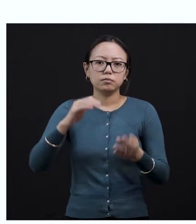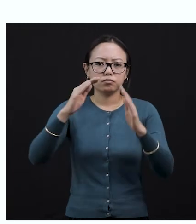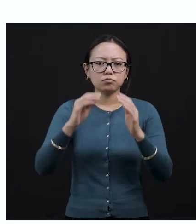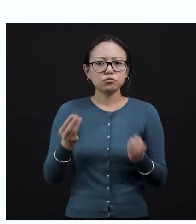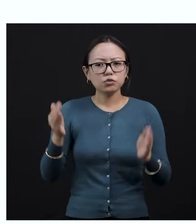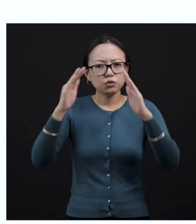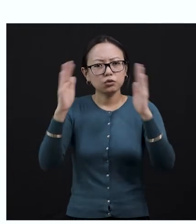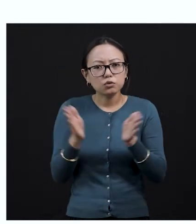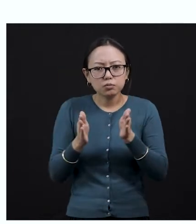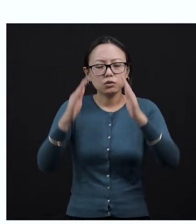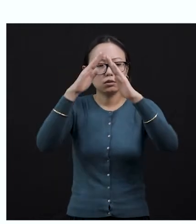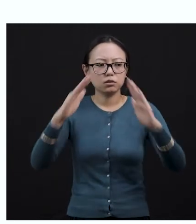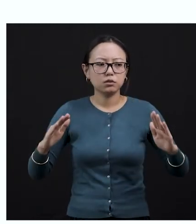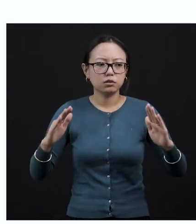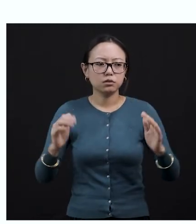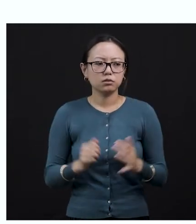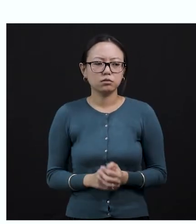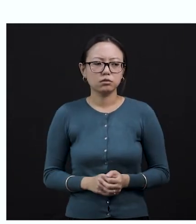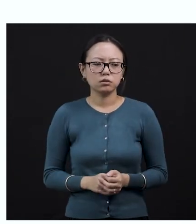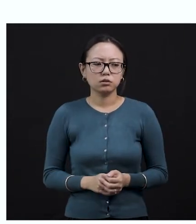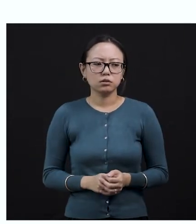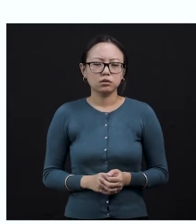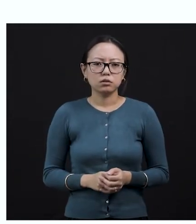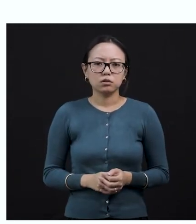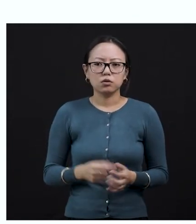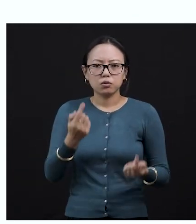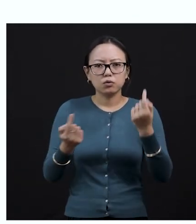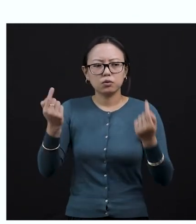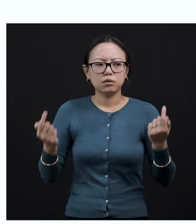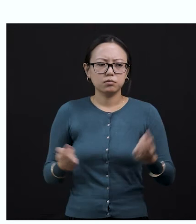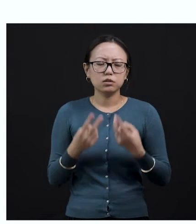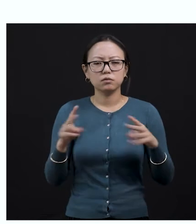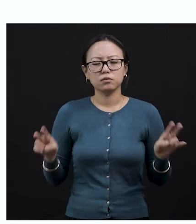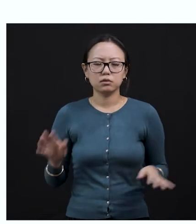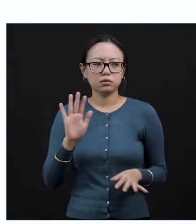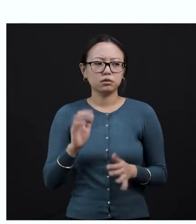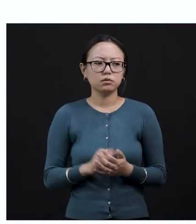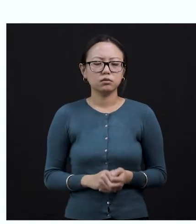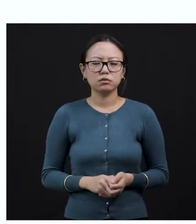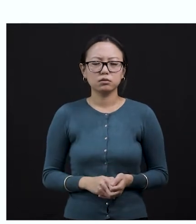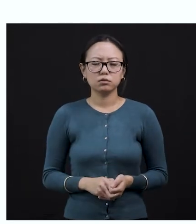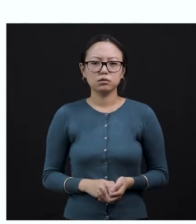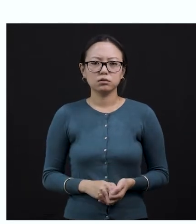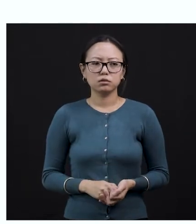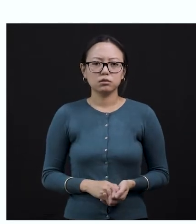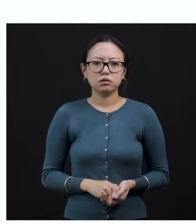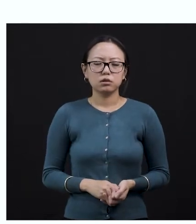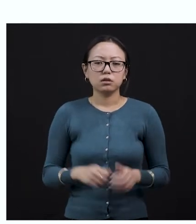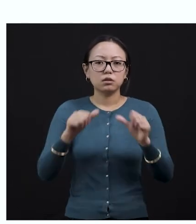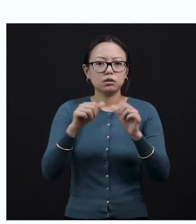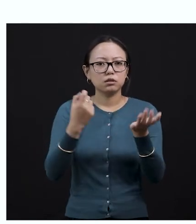Grama. So for village, the Aryans have started settling in one place, and then they have also